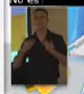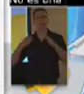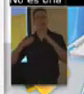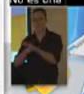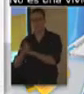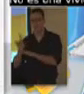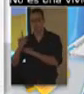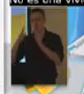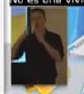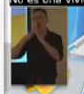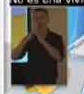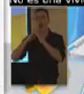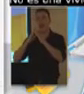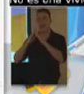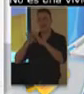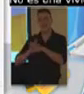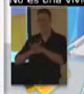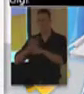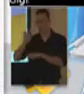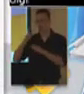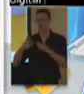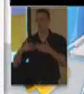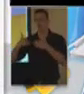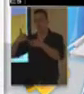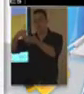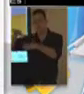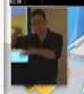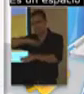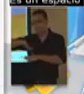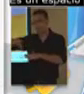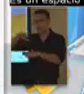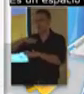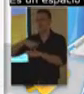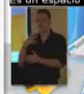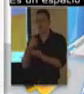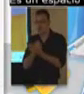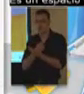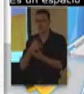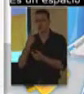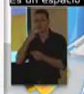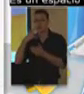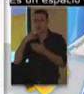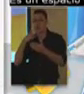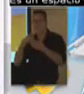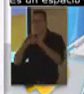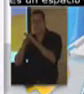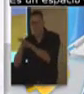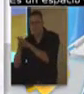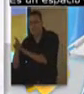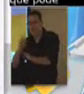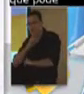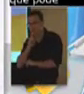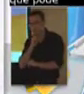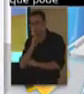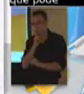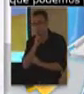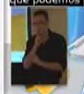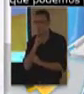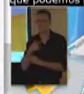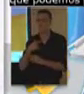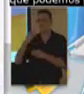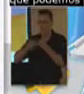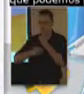accessible space. We're not talking about a digital home or anything like that, but here we show all of the different options that exist